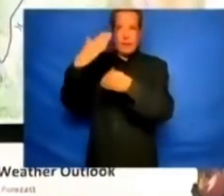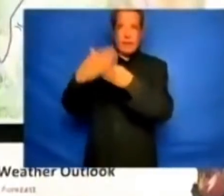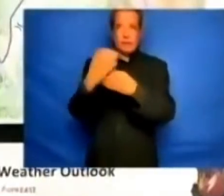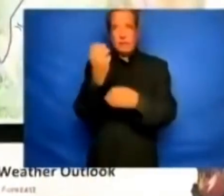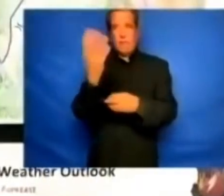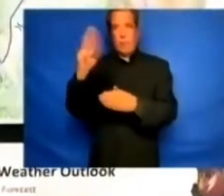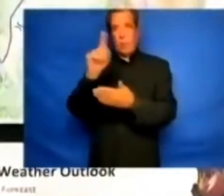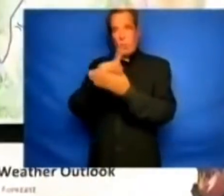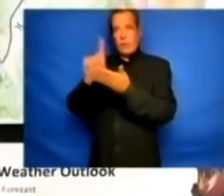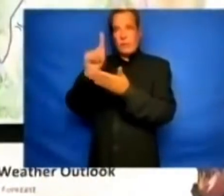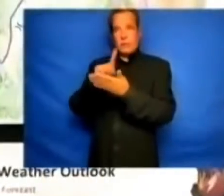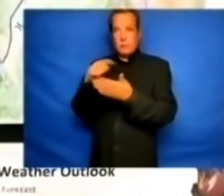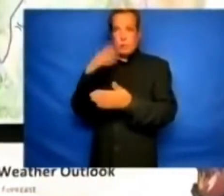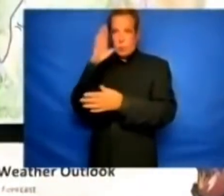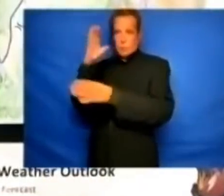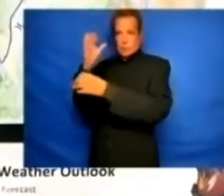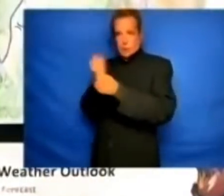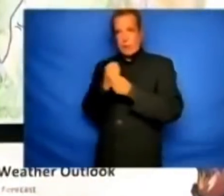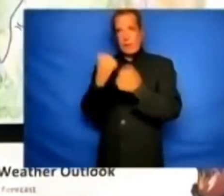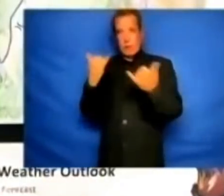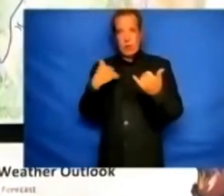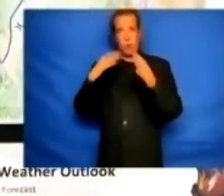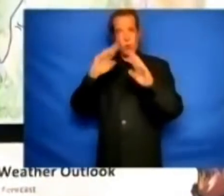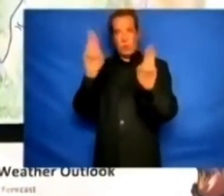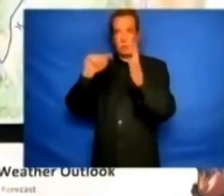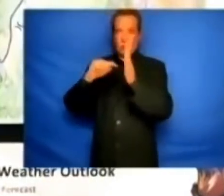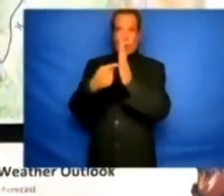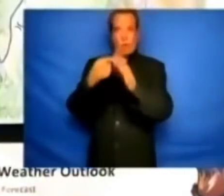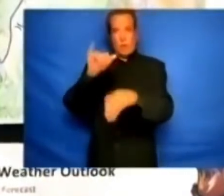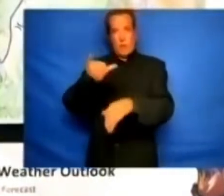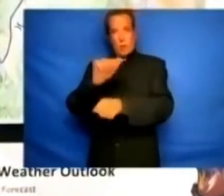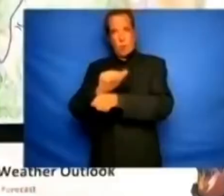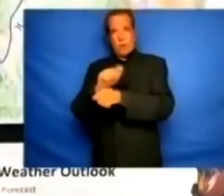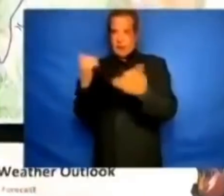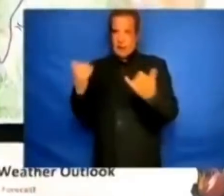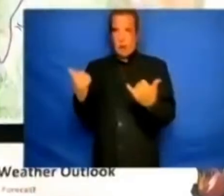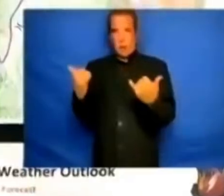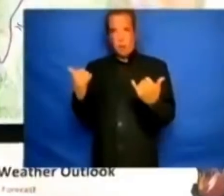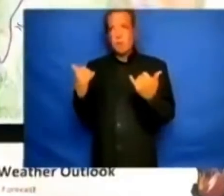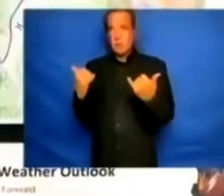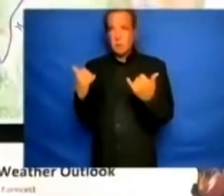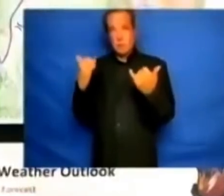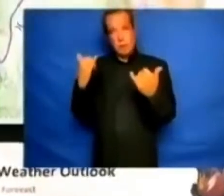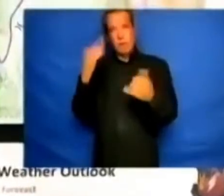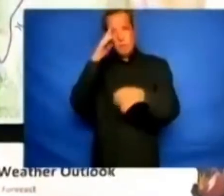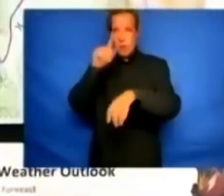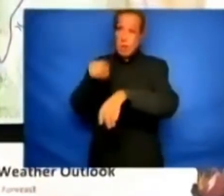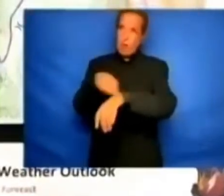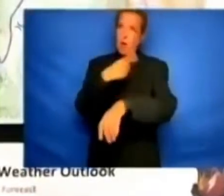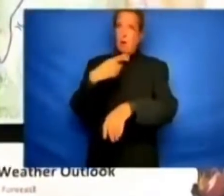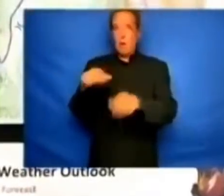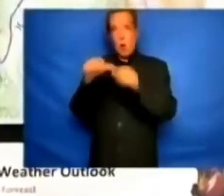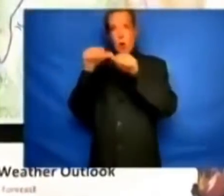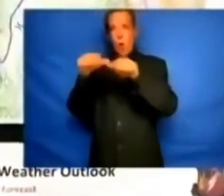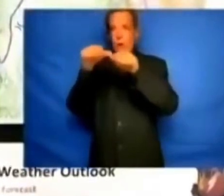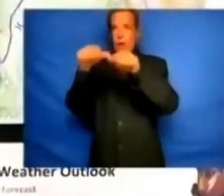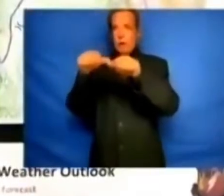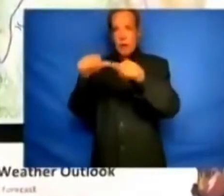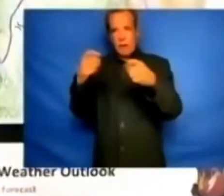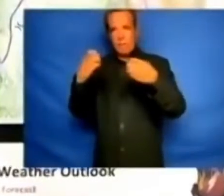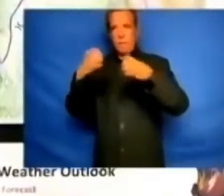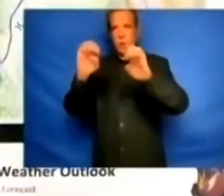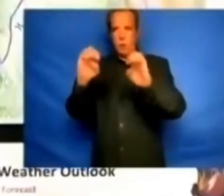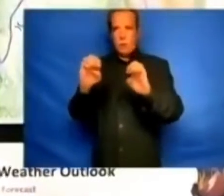are currently already starting on that work on the ground. So this will be a long, ongoing effort. We are planning on bringing in a lot